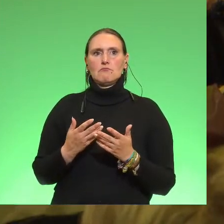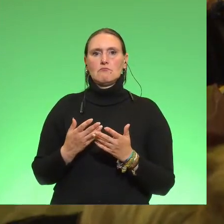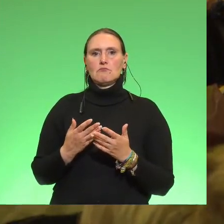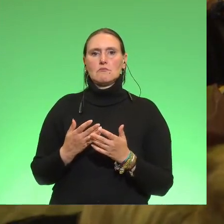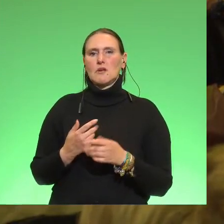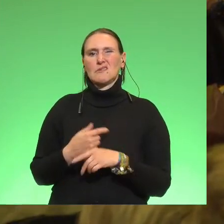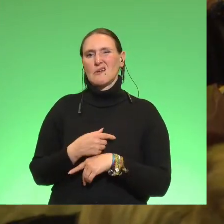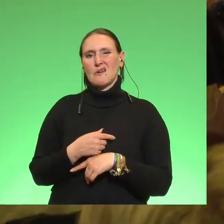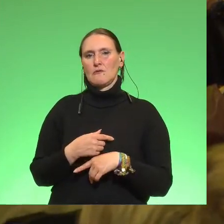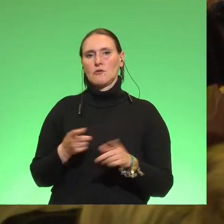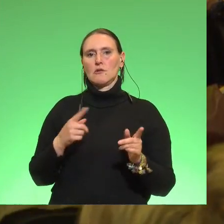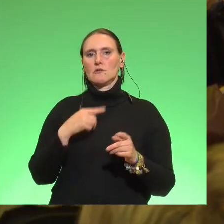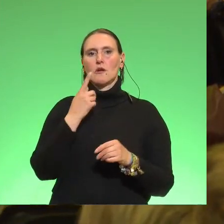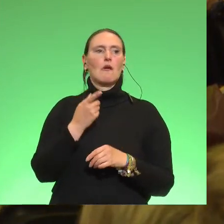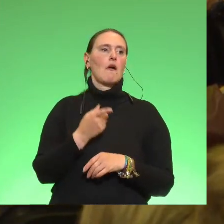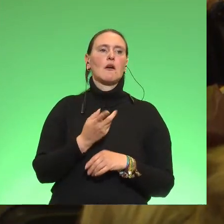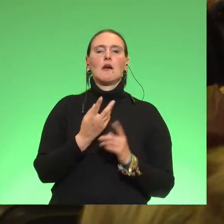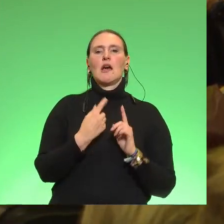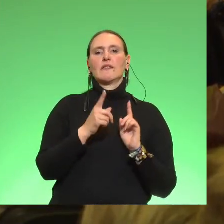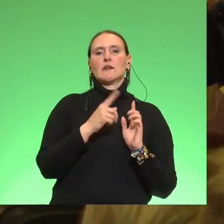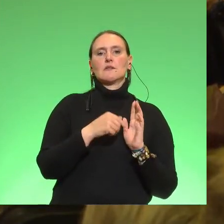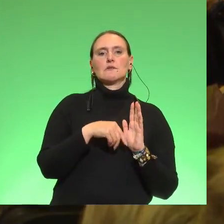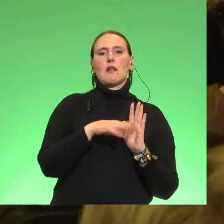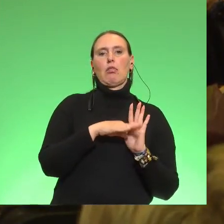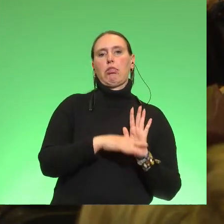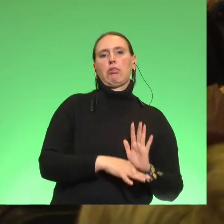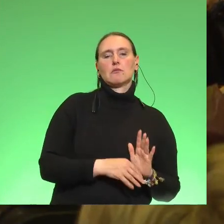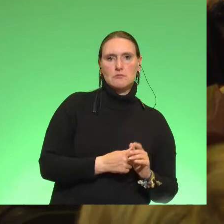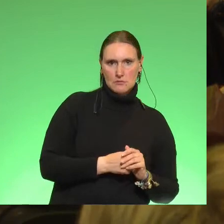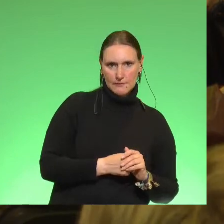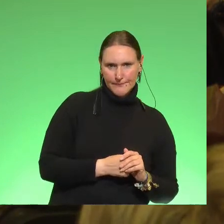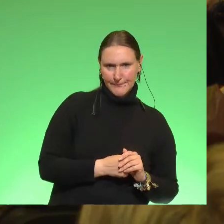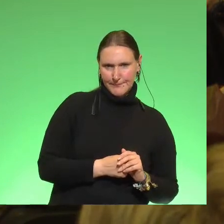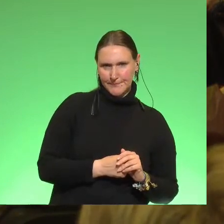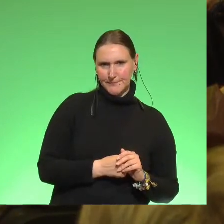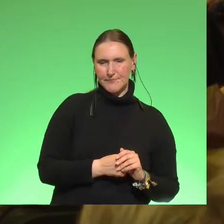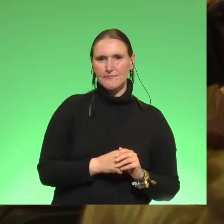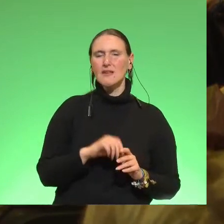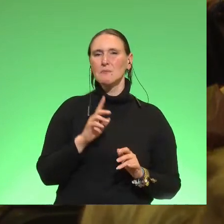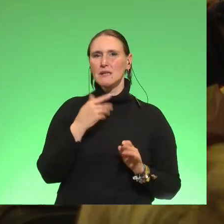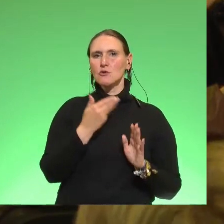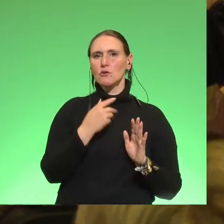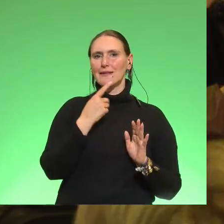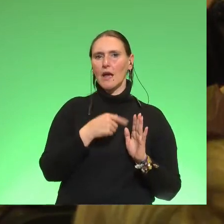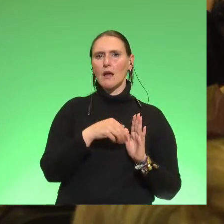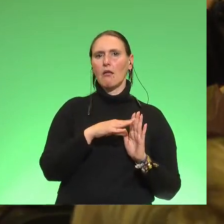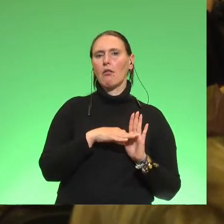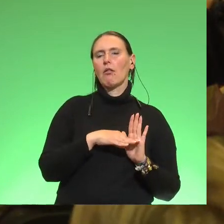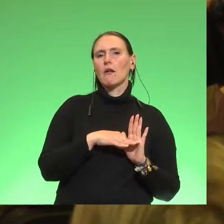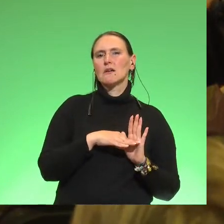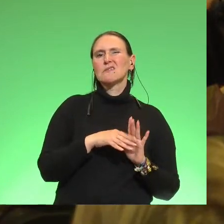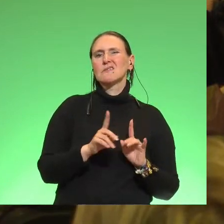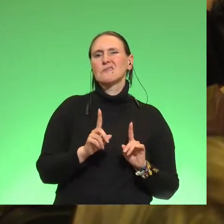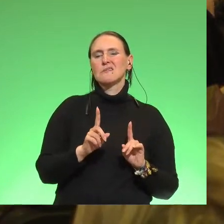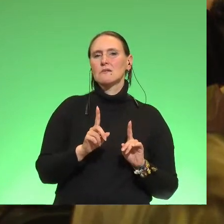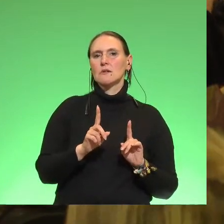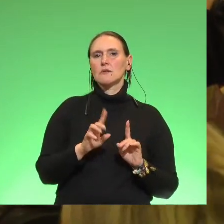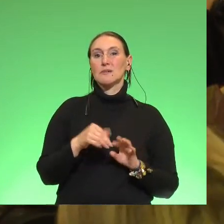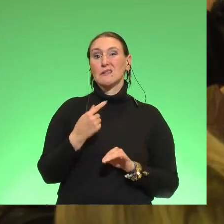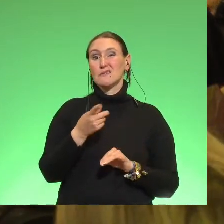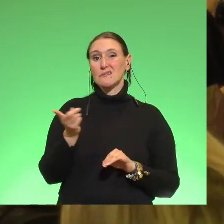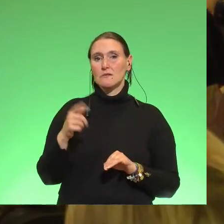to discredit it, basically. But you see, it's not discredited because there is so many people that are, that want to join,